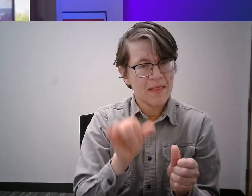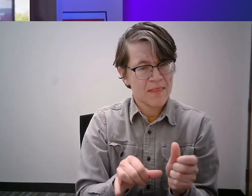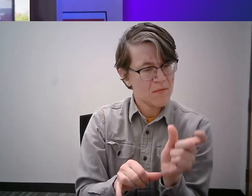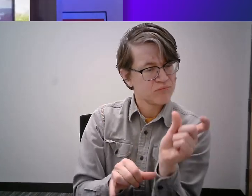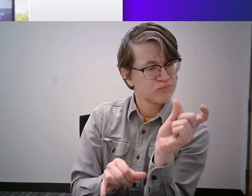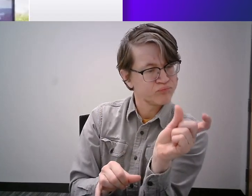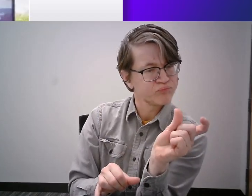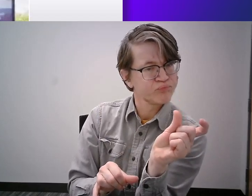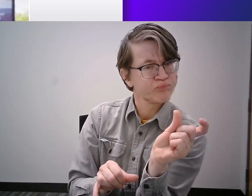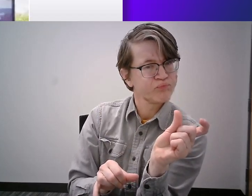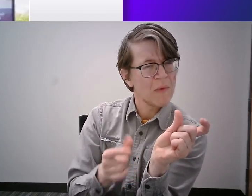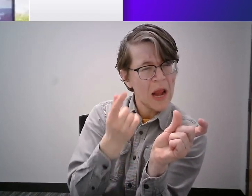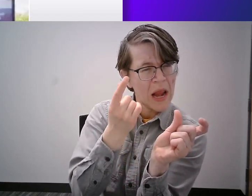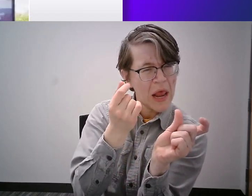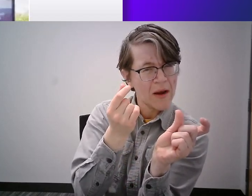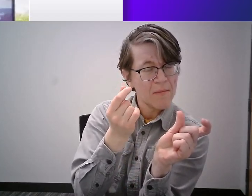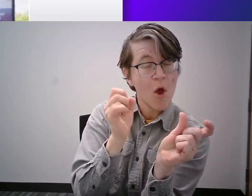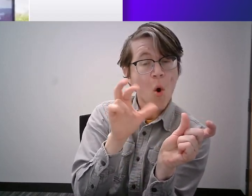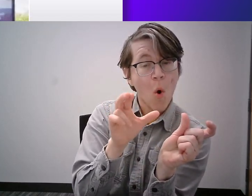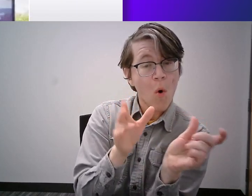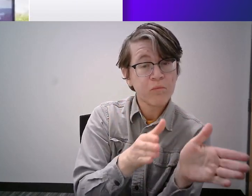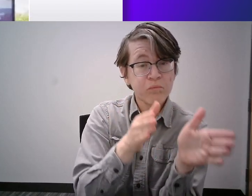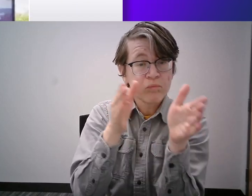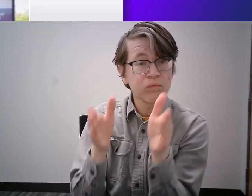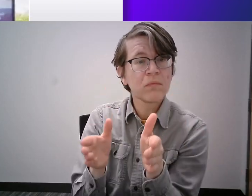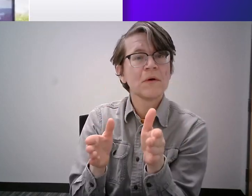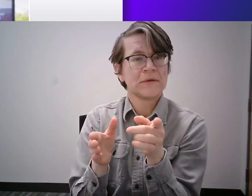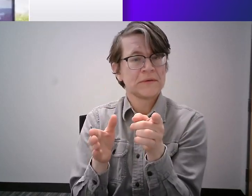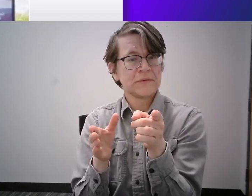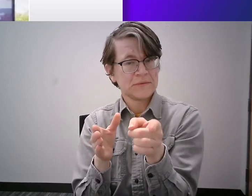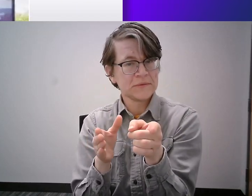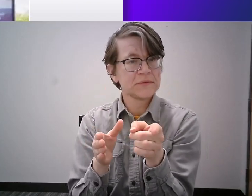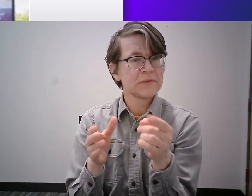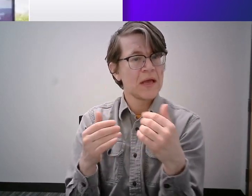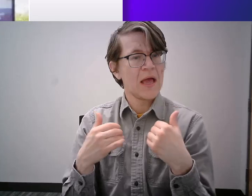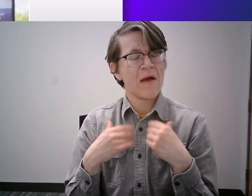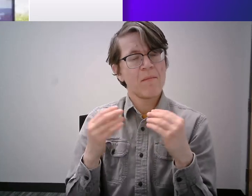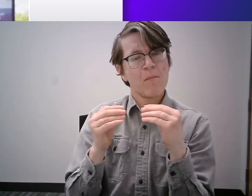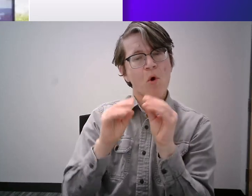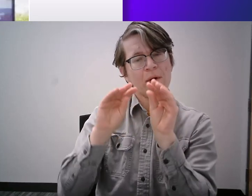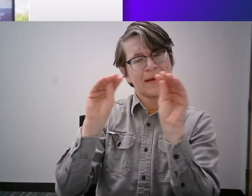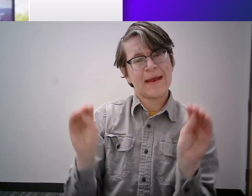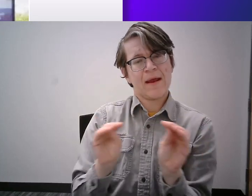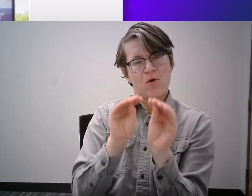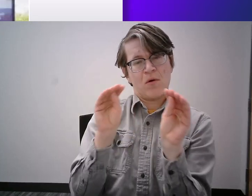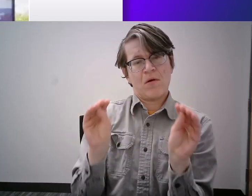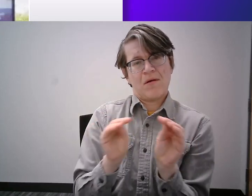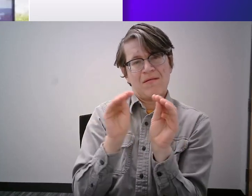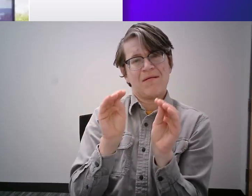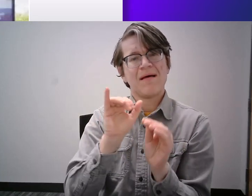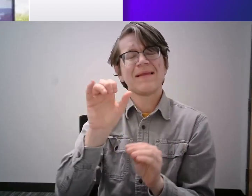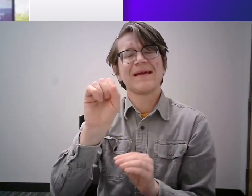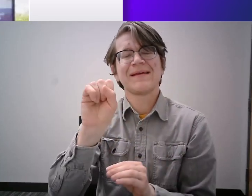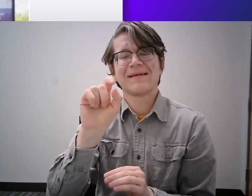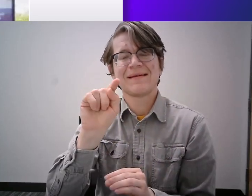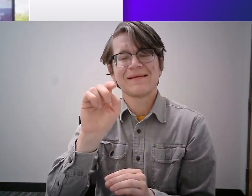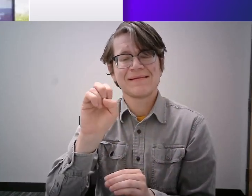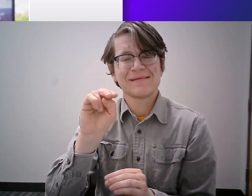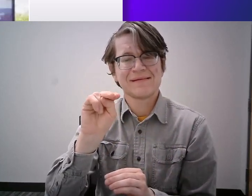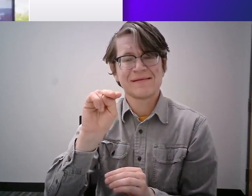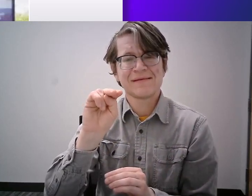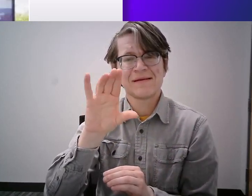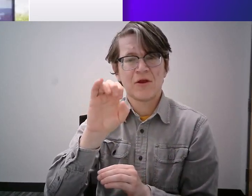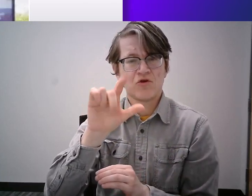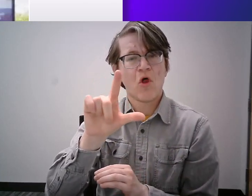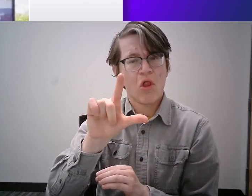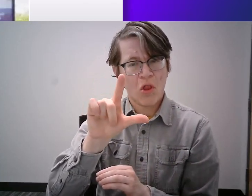very subtle. Or if it has a certain decorative feature like a stencil style. Or maybe if